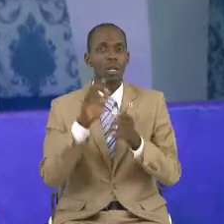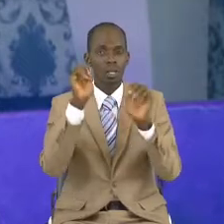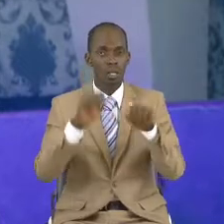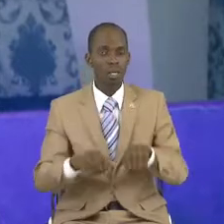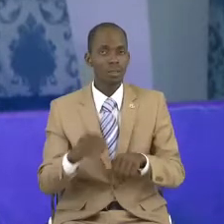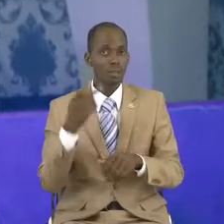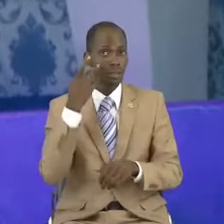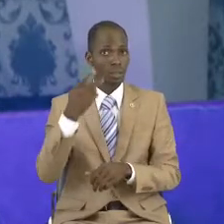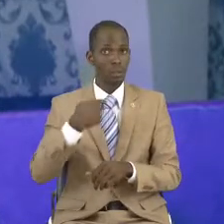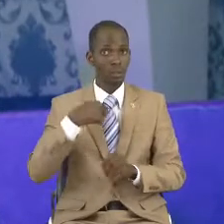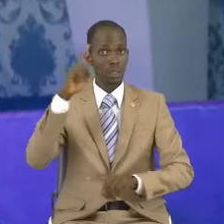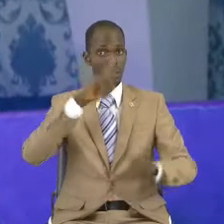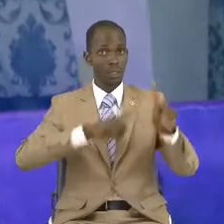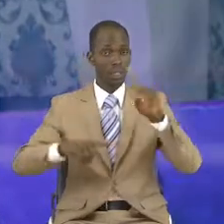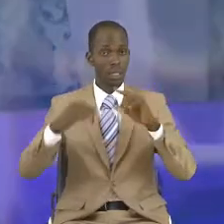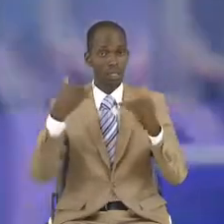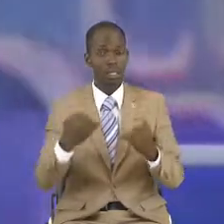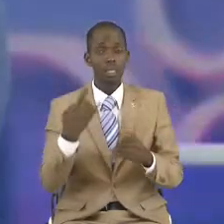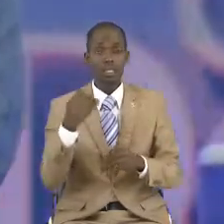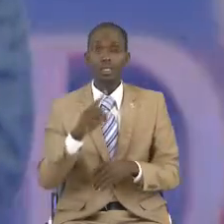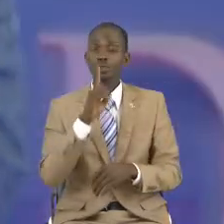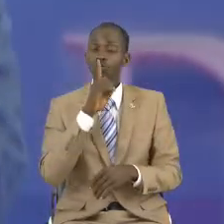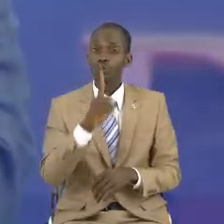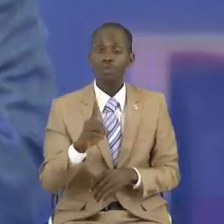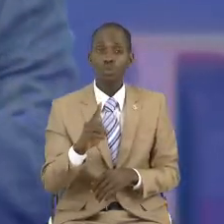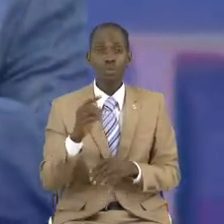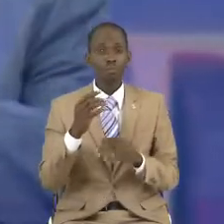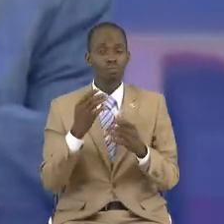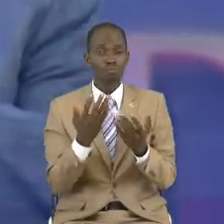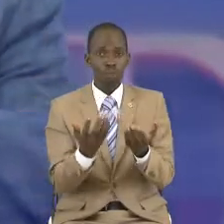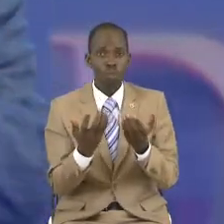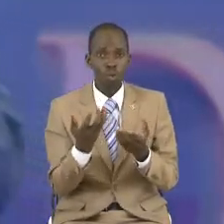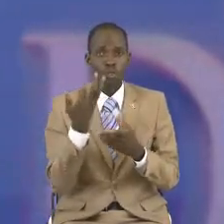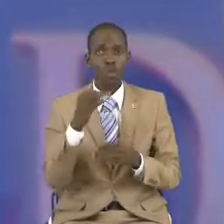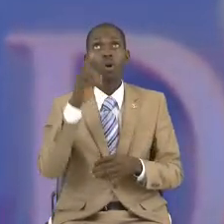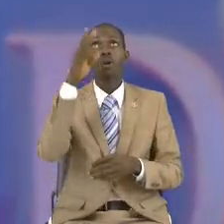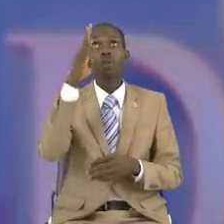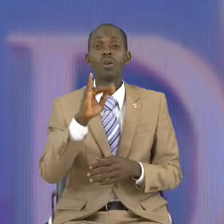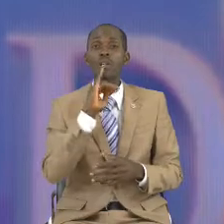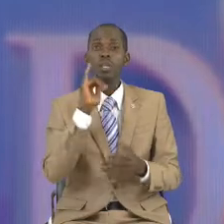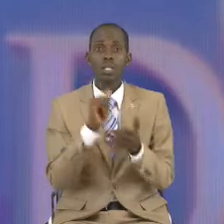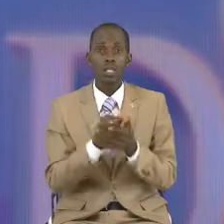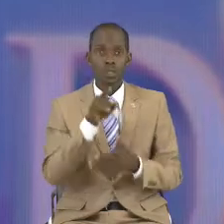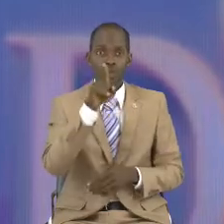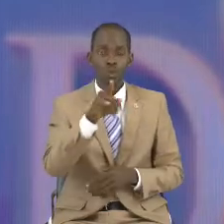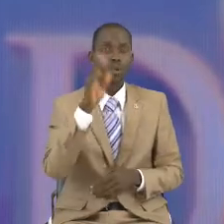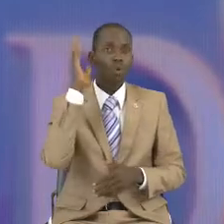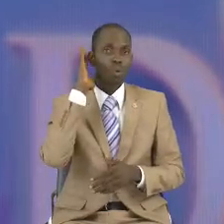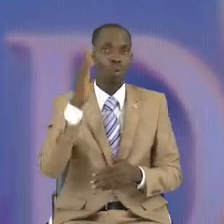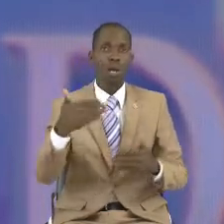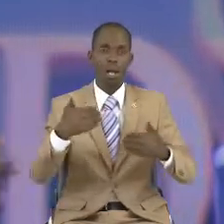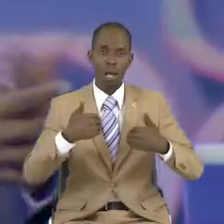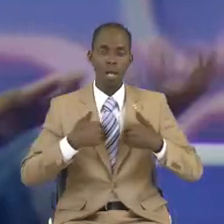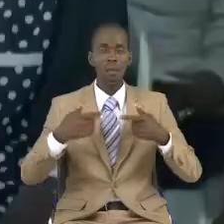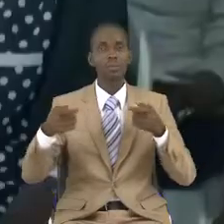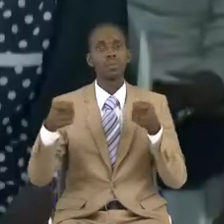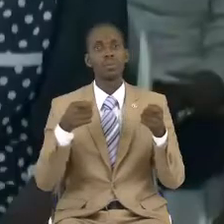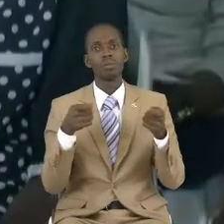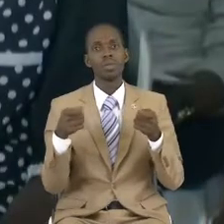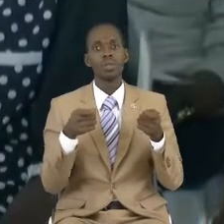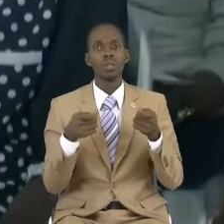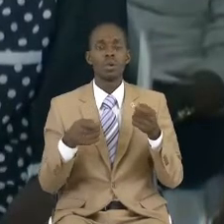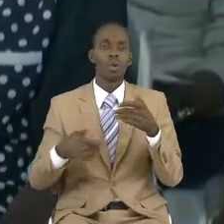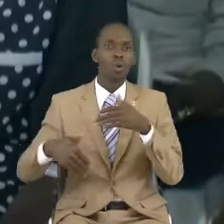the original intention of god is that you will have dominion over the